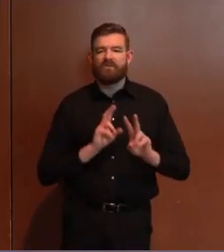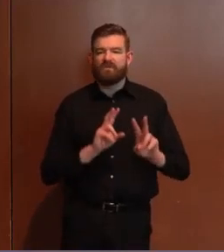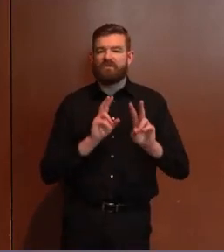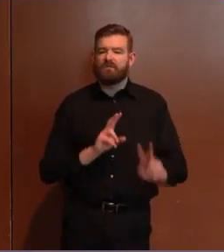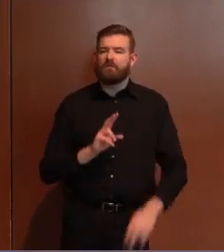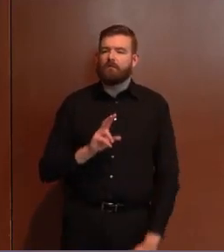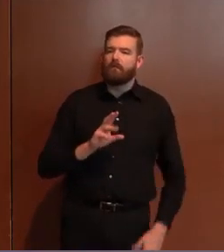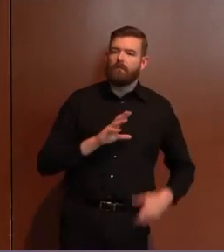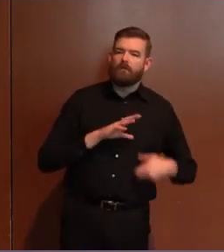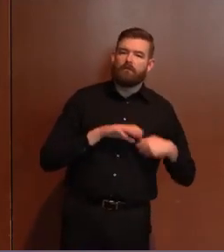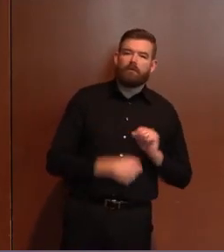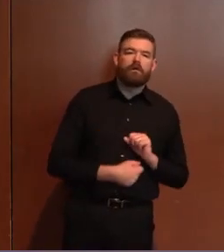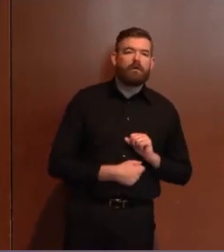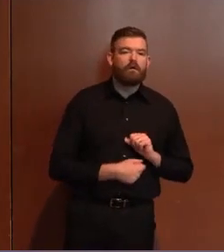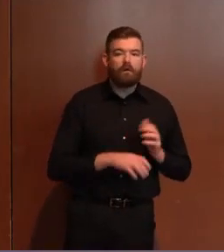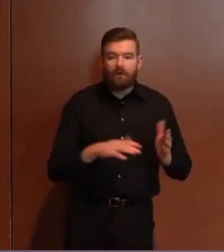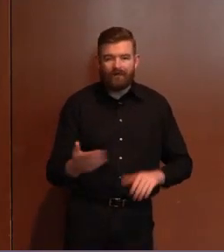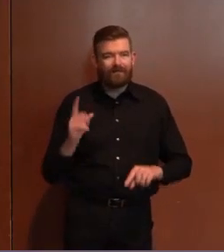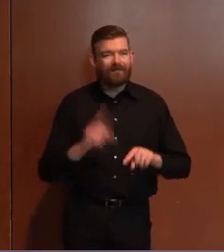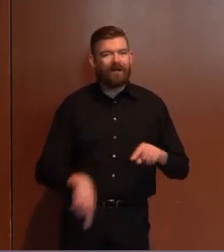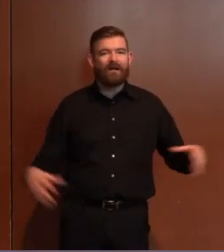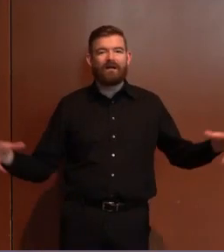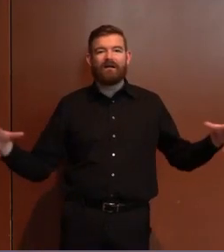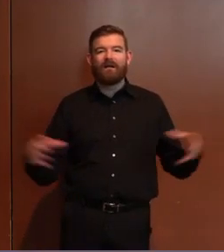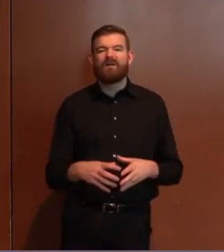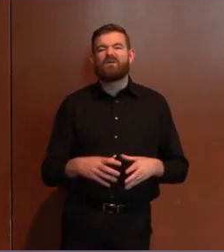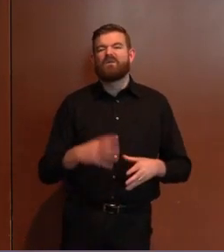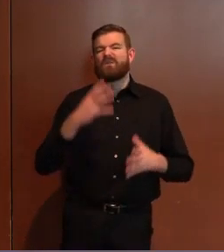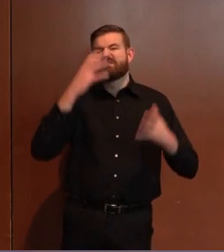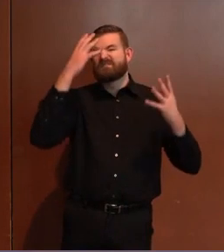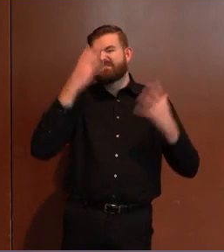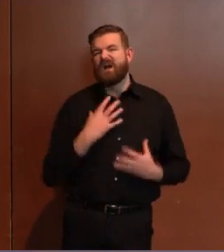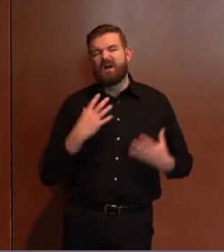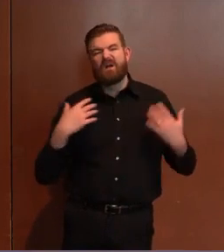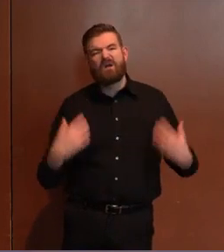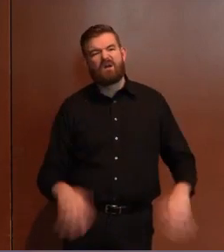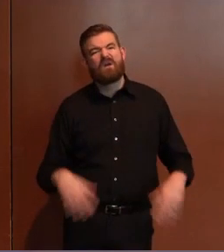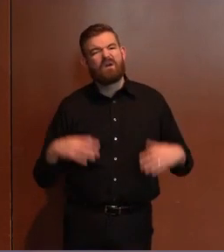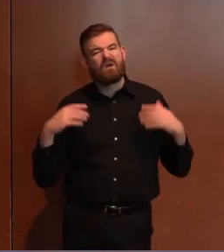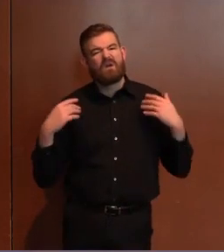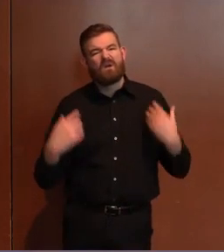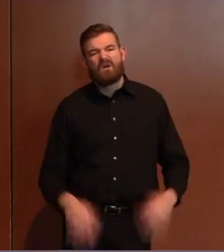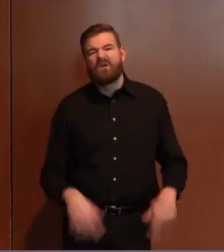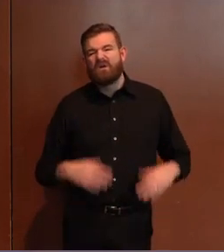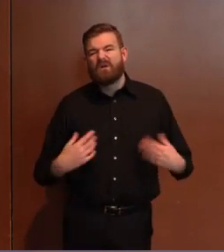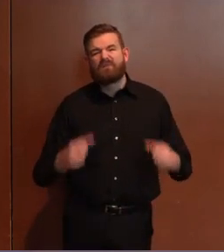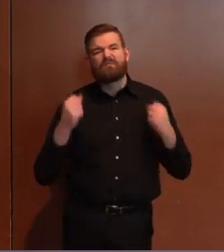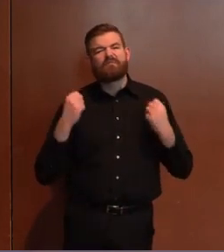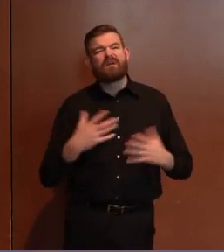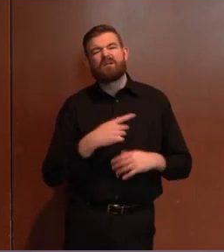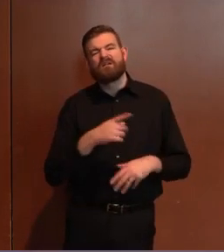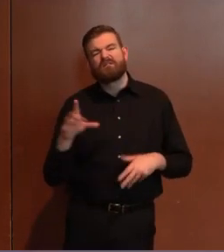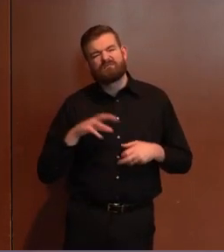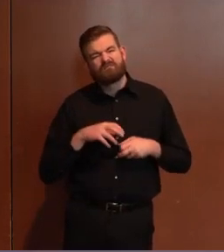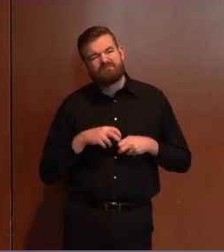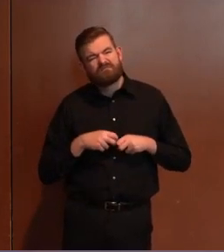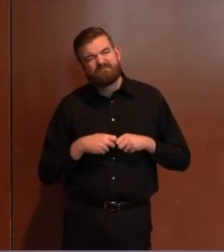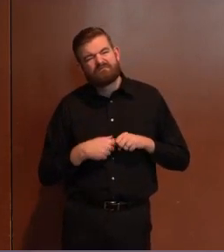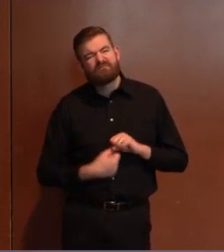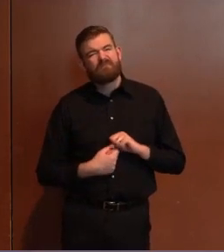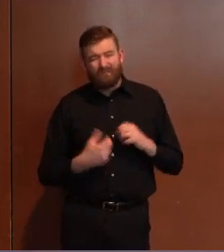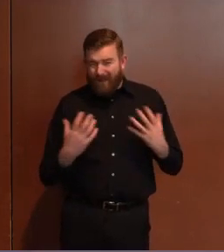friends that spider network out from there. You've got many, many thousands of people right now who are mourning deeply and who want to